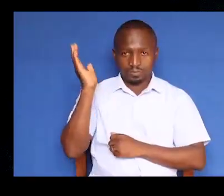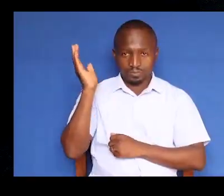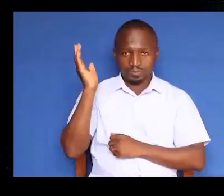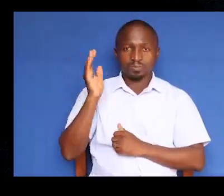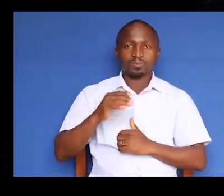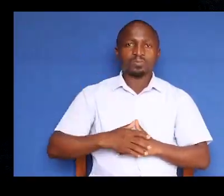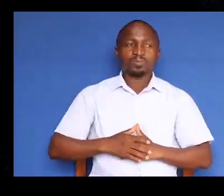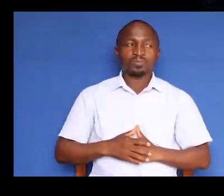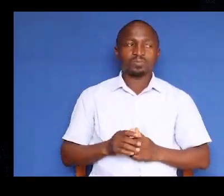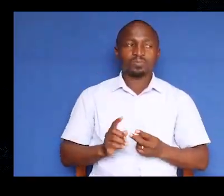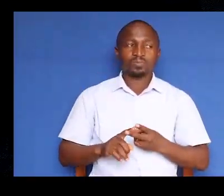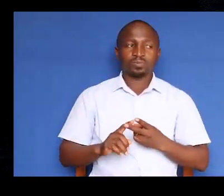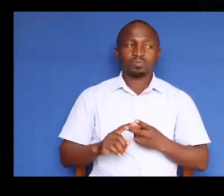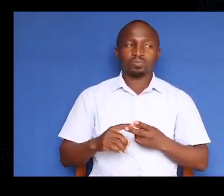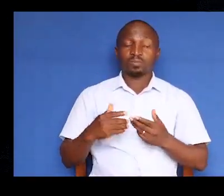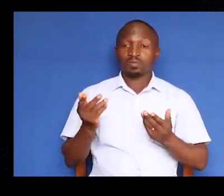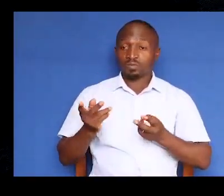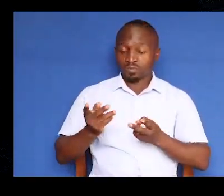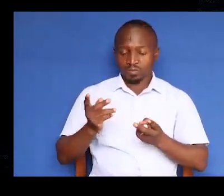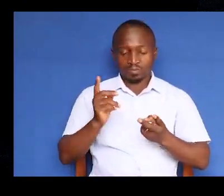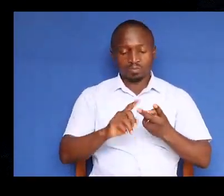X, and while